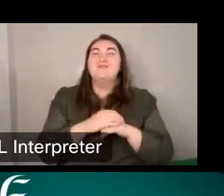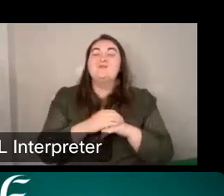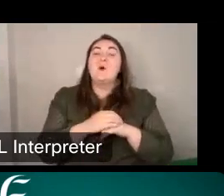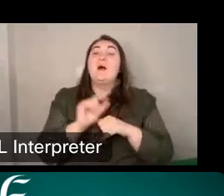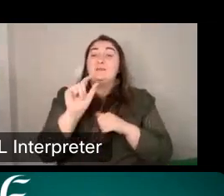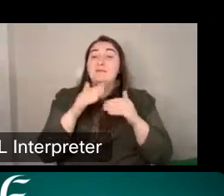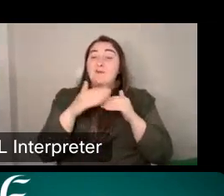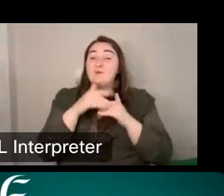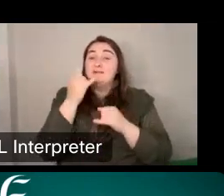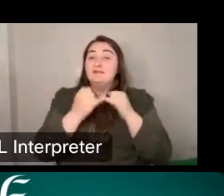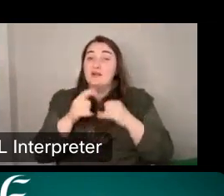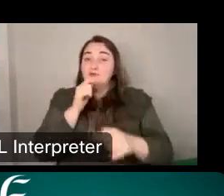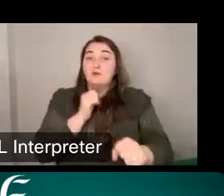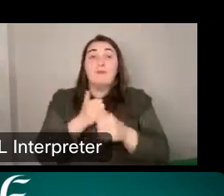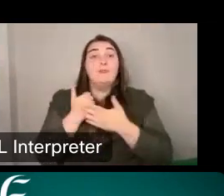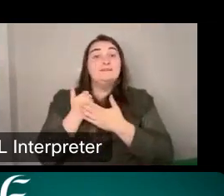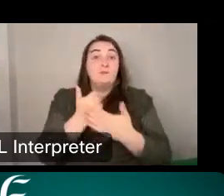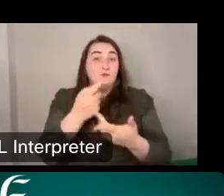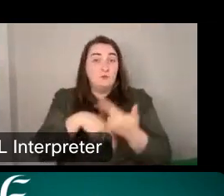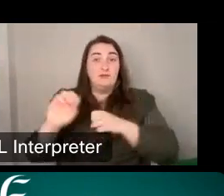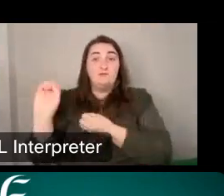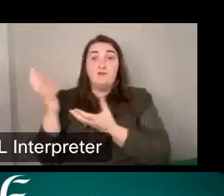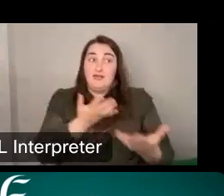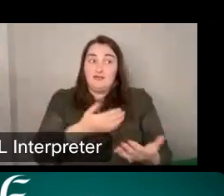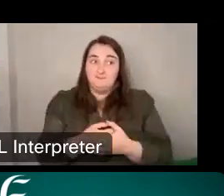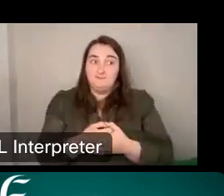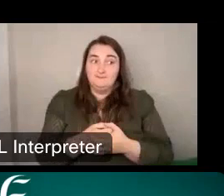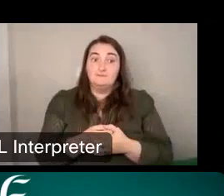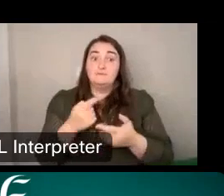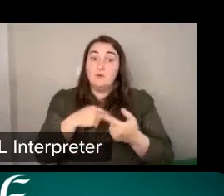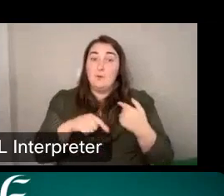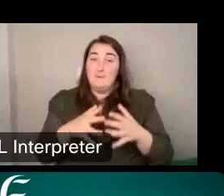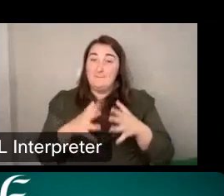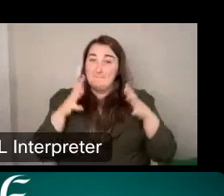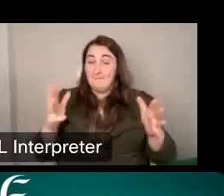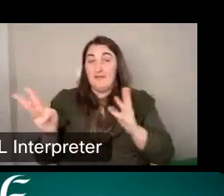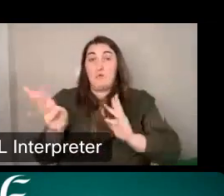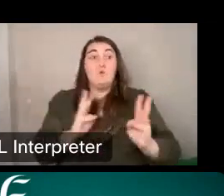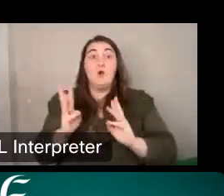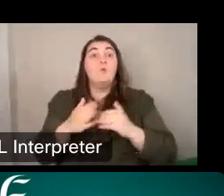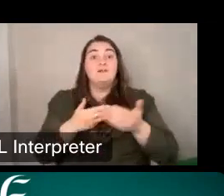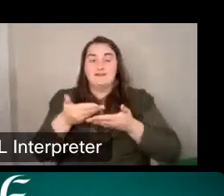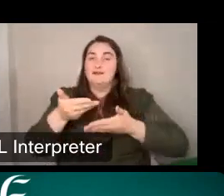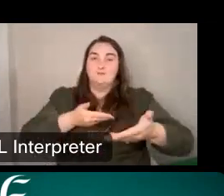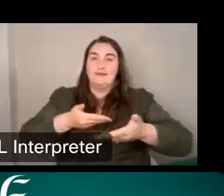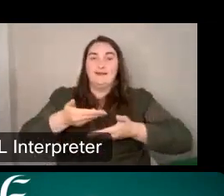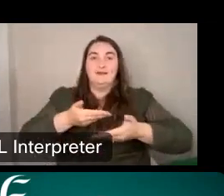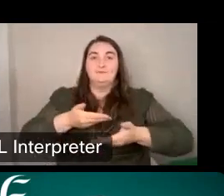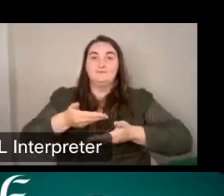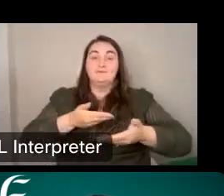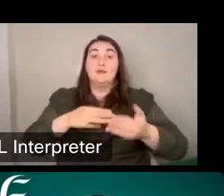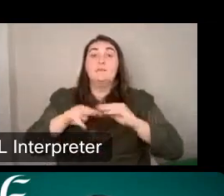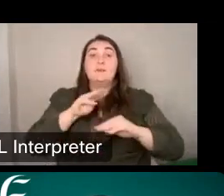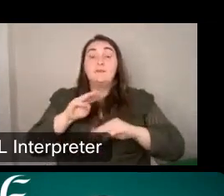detail about the supports that we provide. So our biggest block of work is counselling, and people often call us the